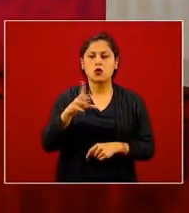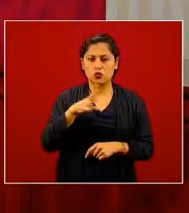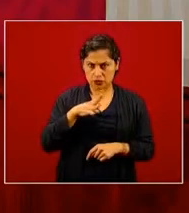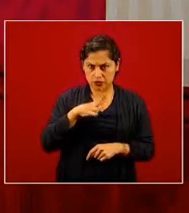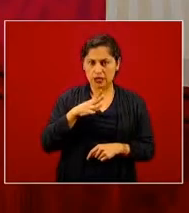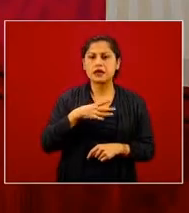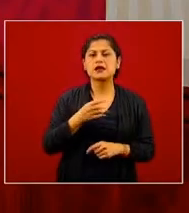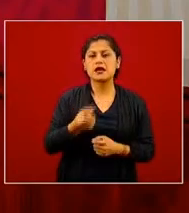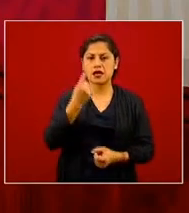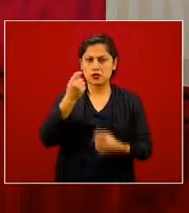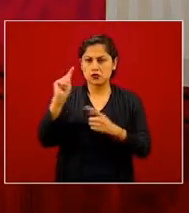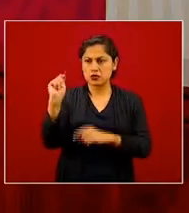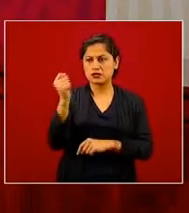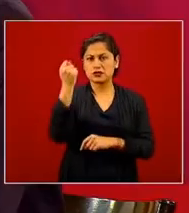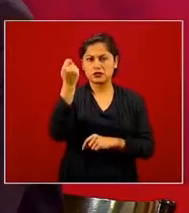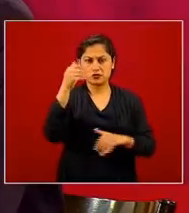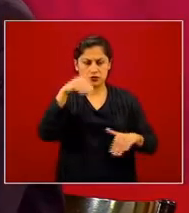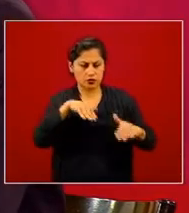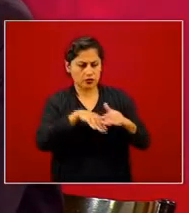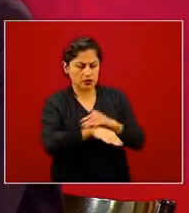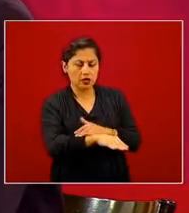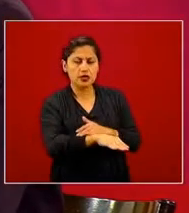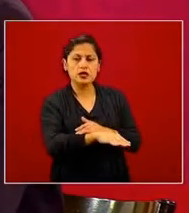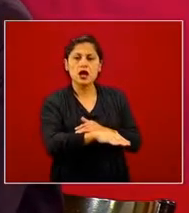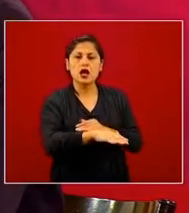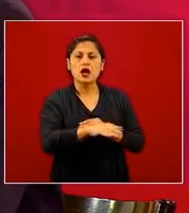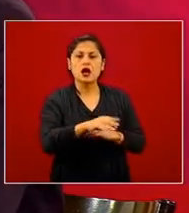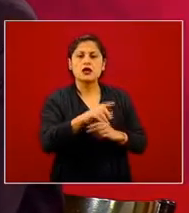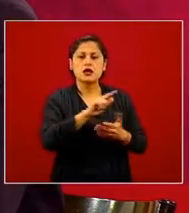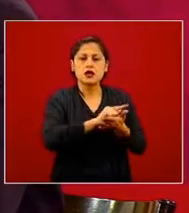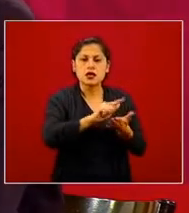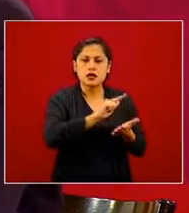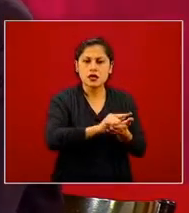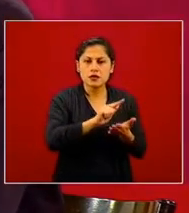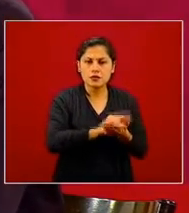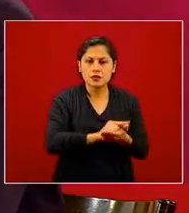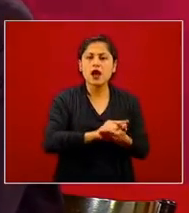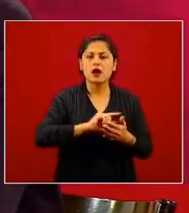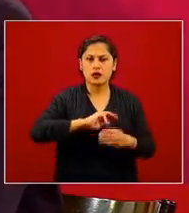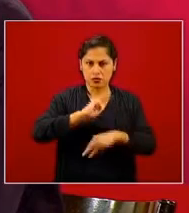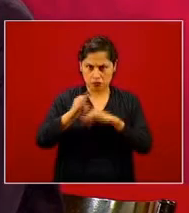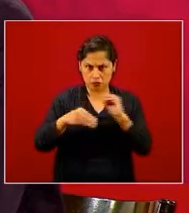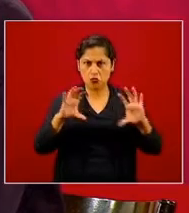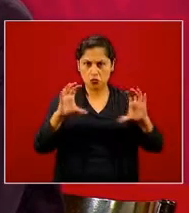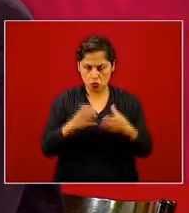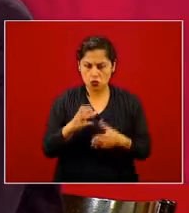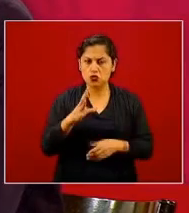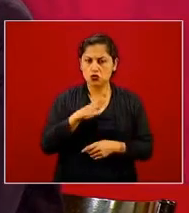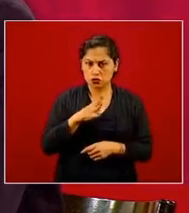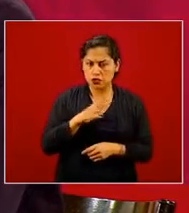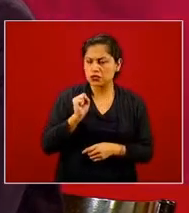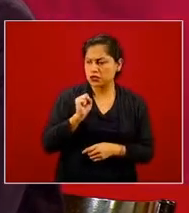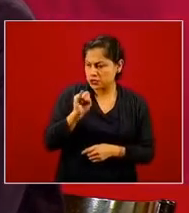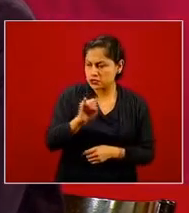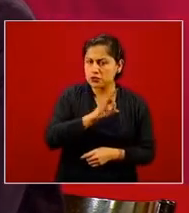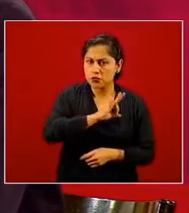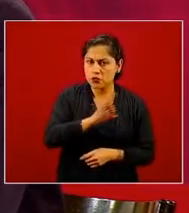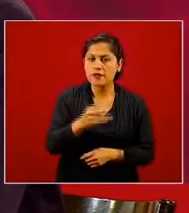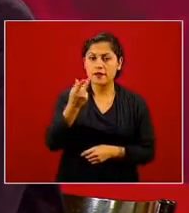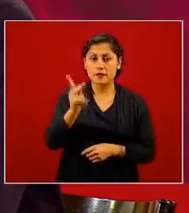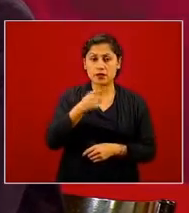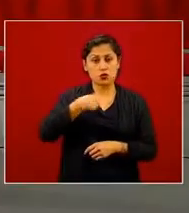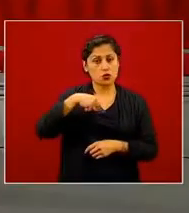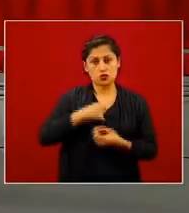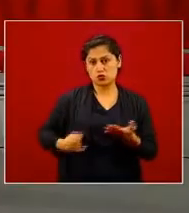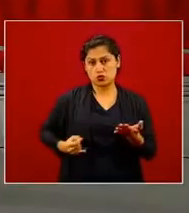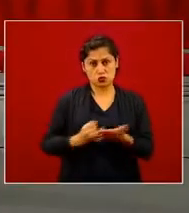there's some technology to reuse the N95 masks. There's a system or a mechanism to